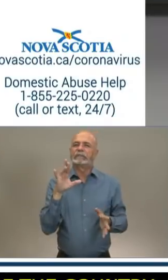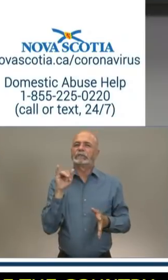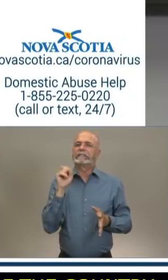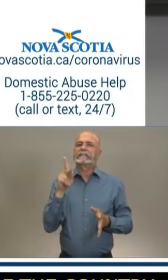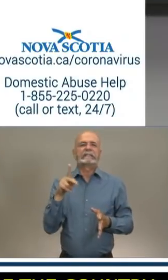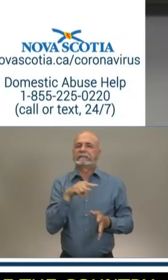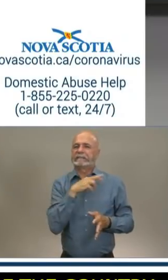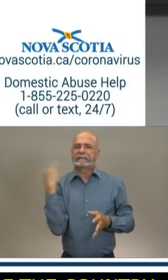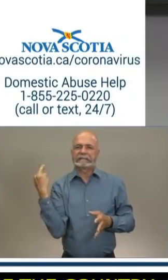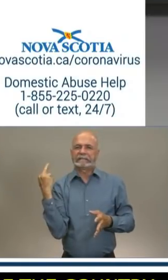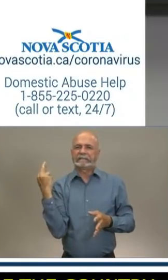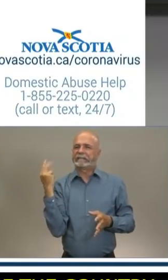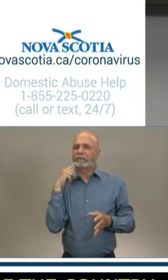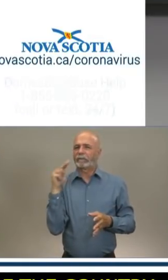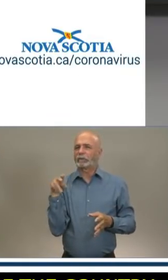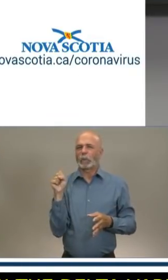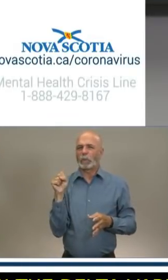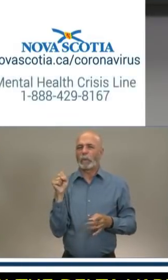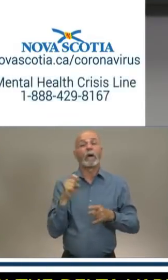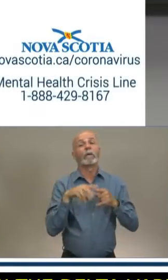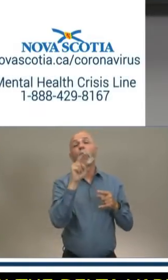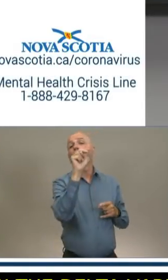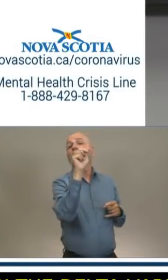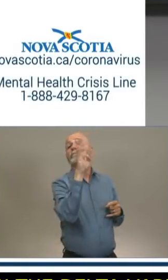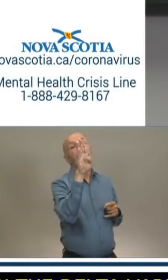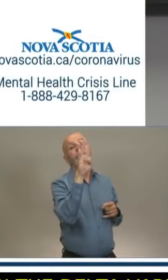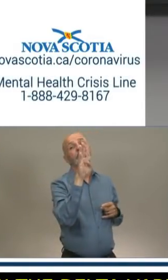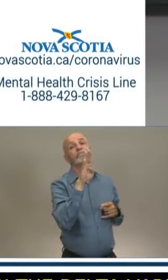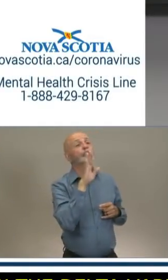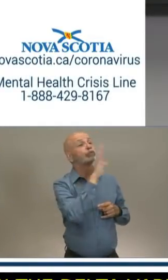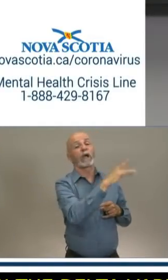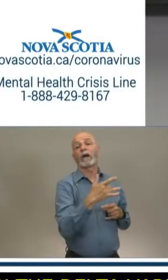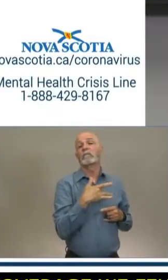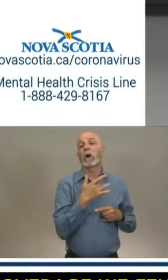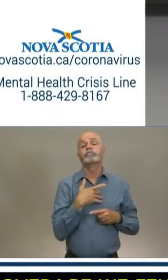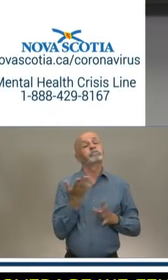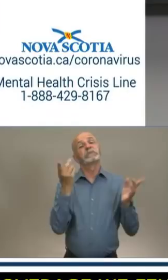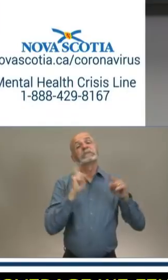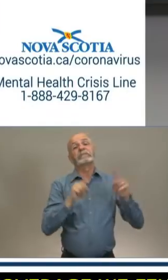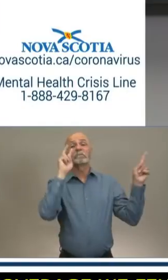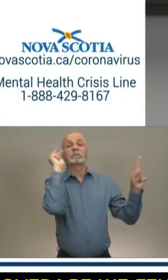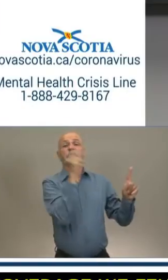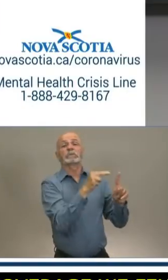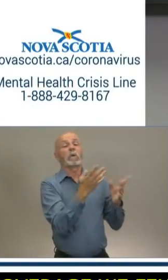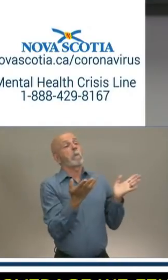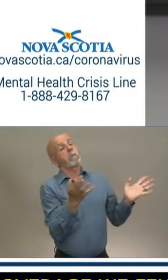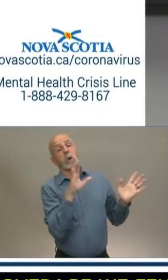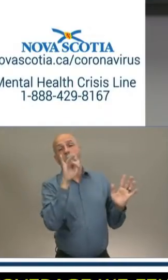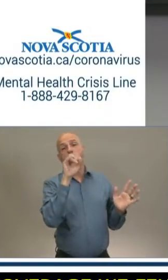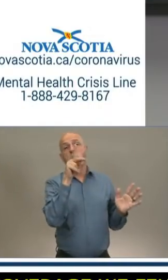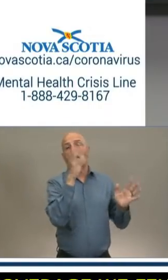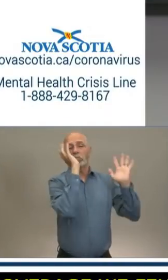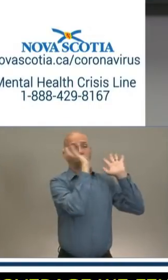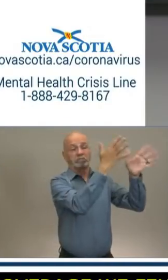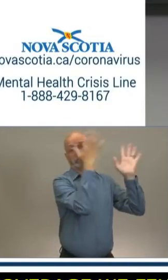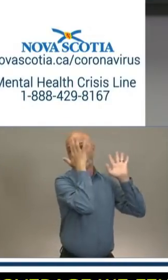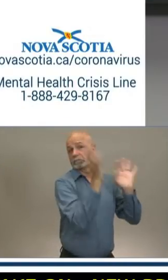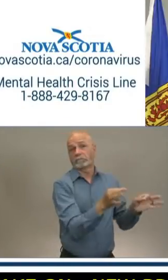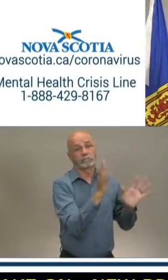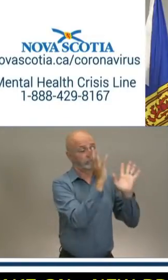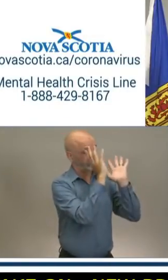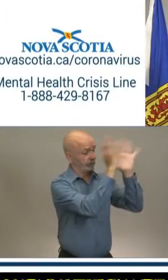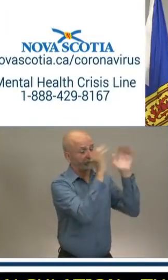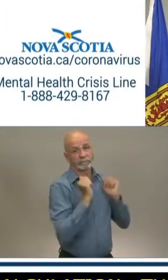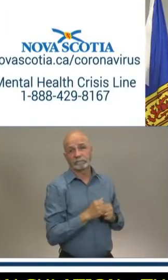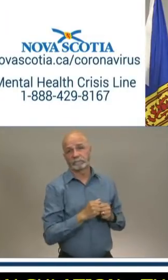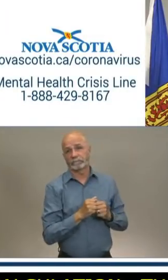on. New Brunswick made a different risk calculation. That's their choice and their ability to do that. We'll go to the